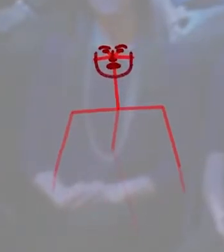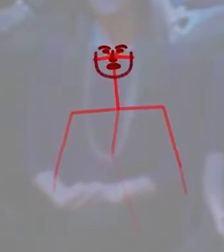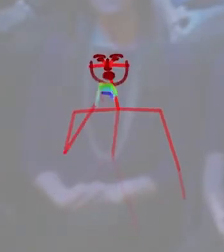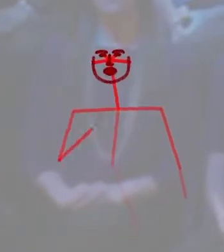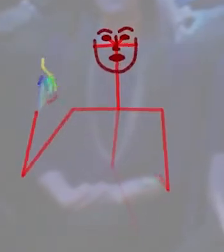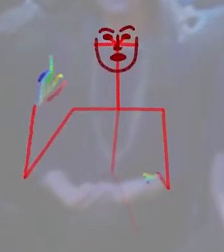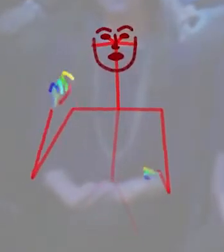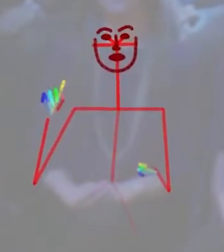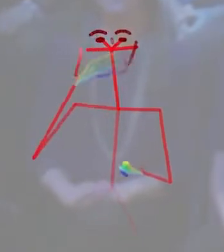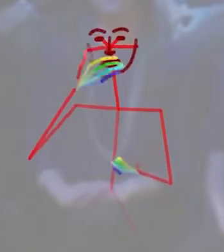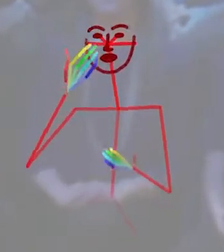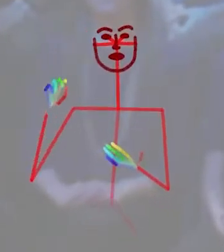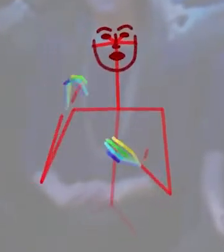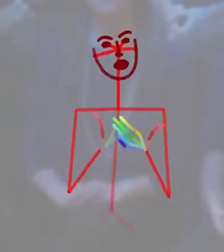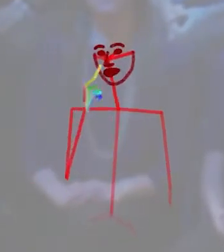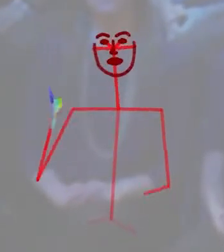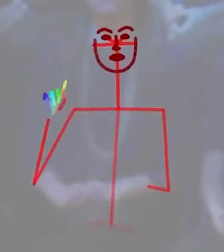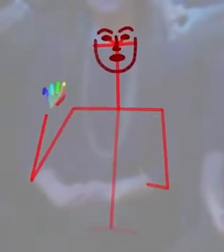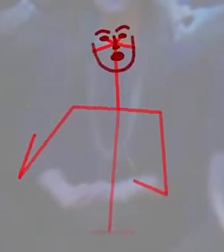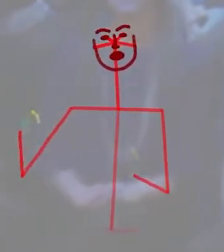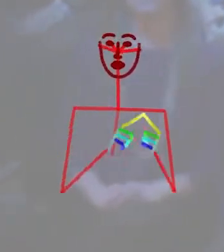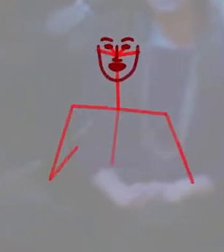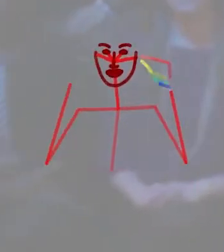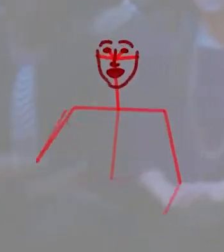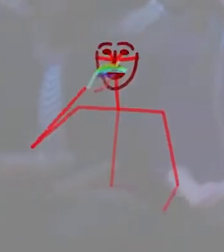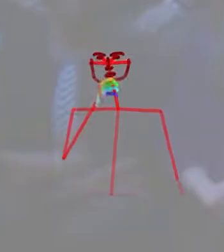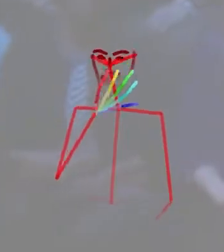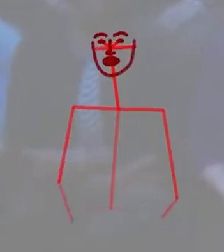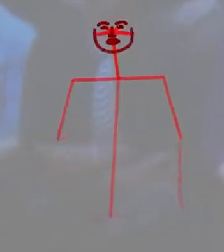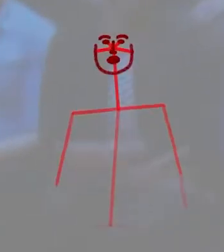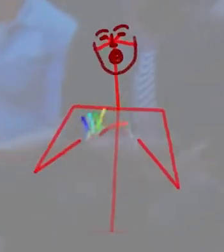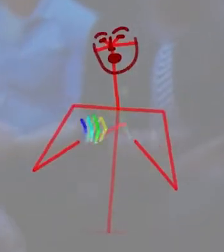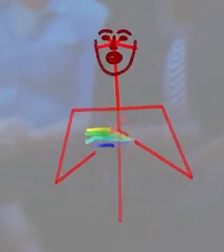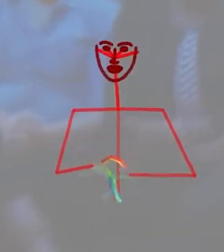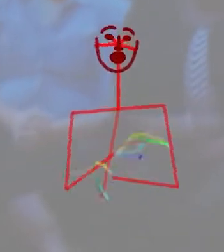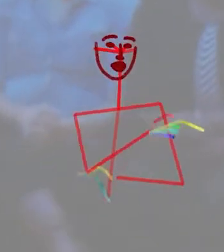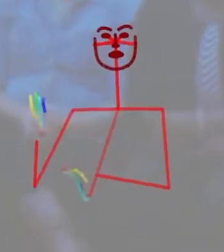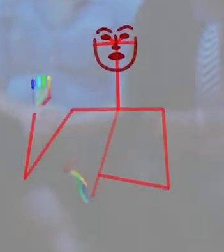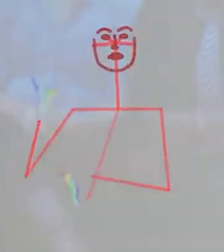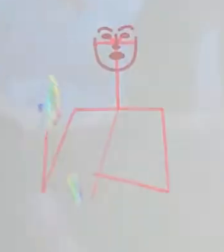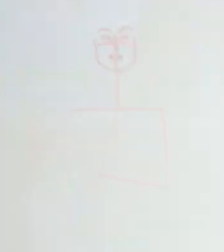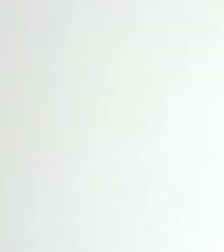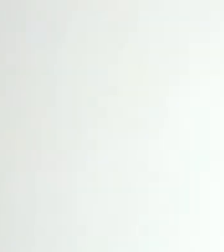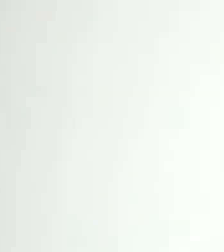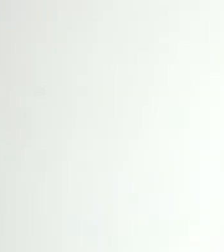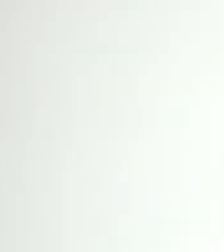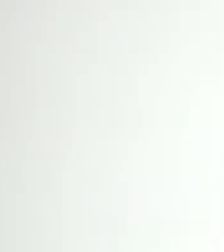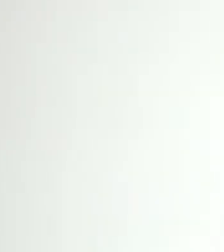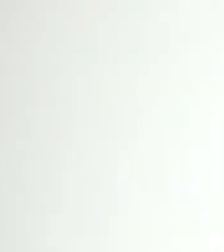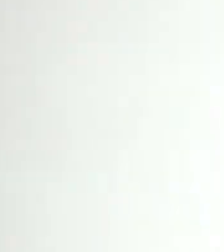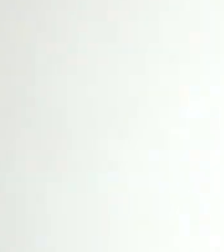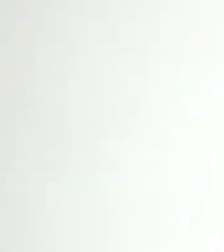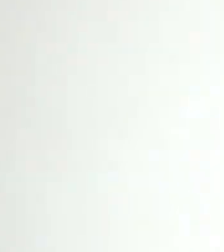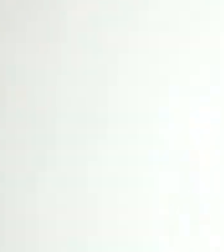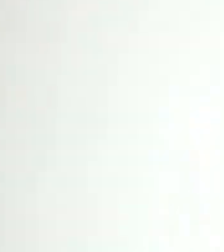go on home visits in the afternoon, buy combs and brushes and peanut butter and crackers to put in a desk. Studies show